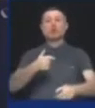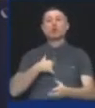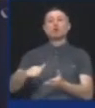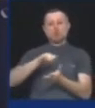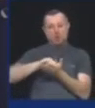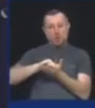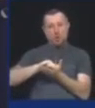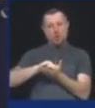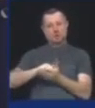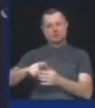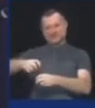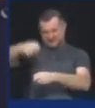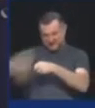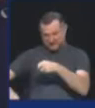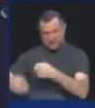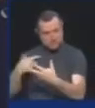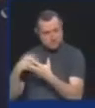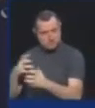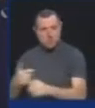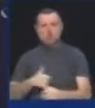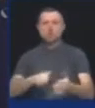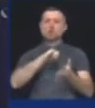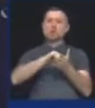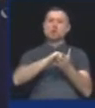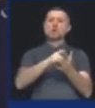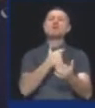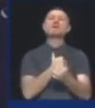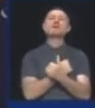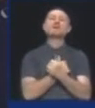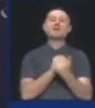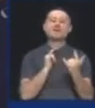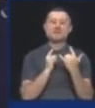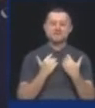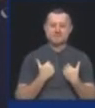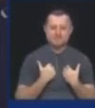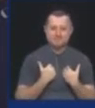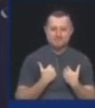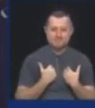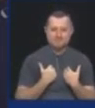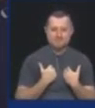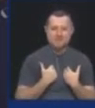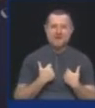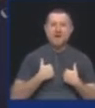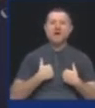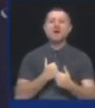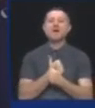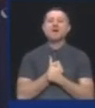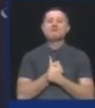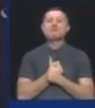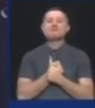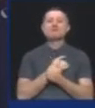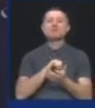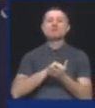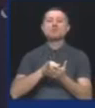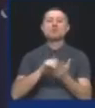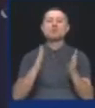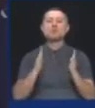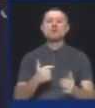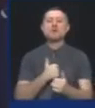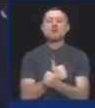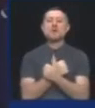cousin. There are more in government that is related to Nancy Pelosi. Lots